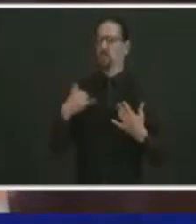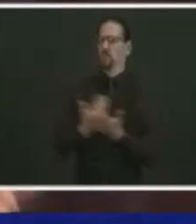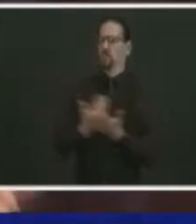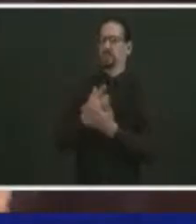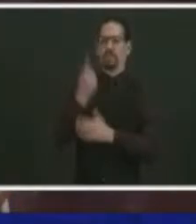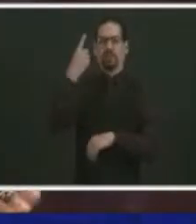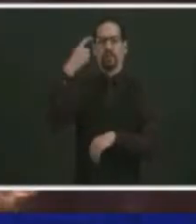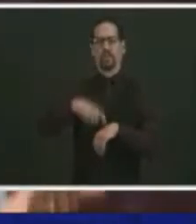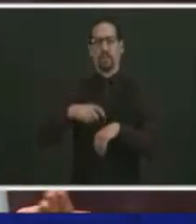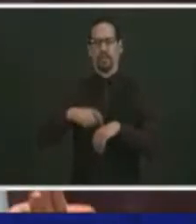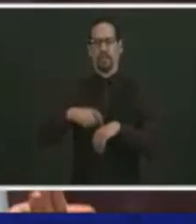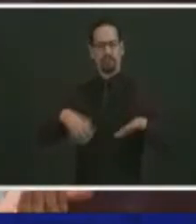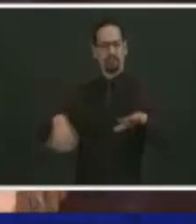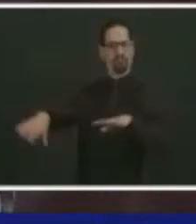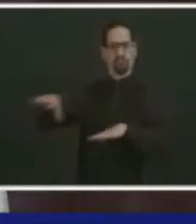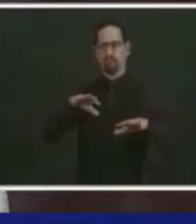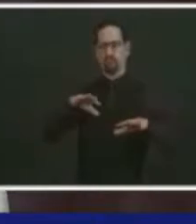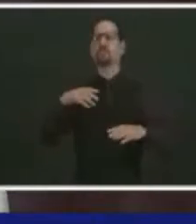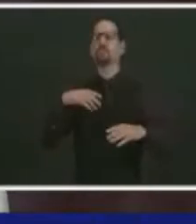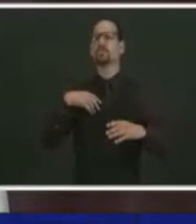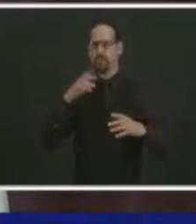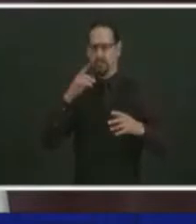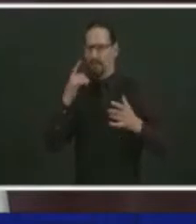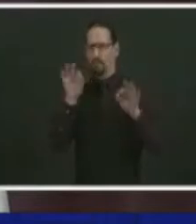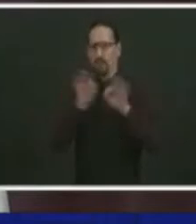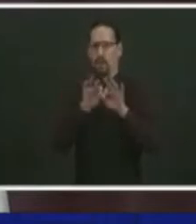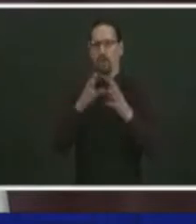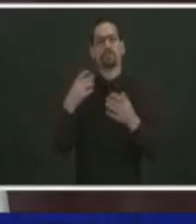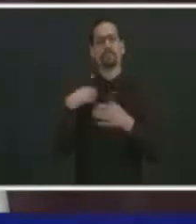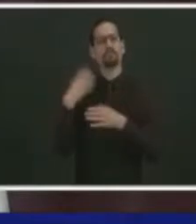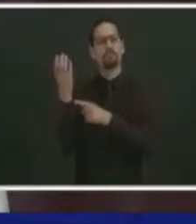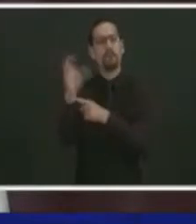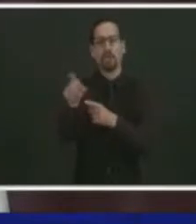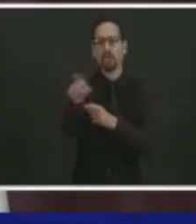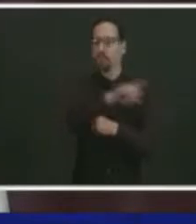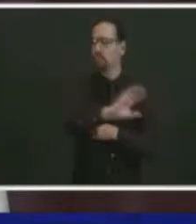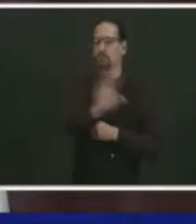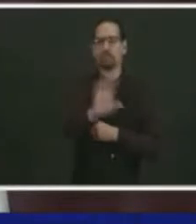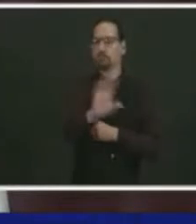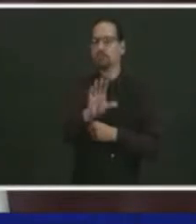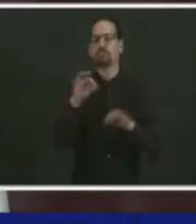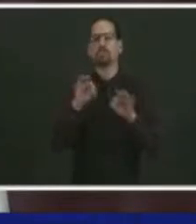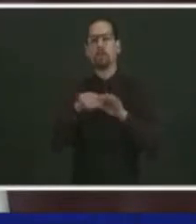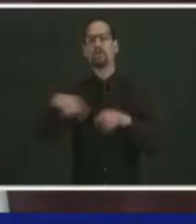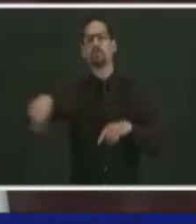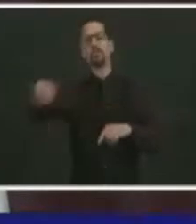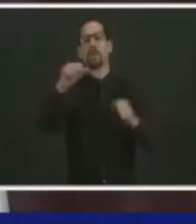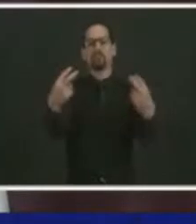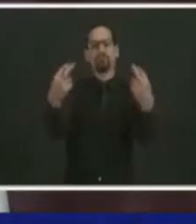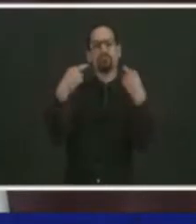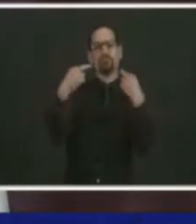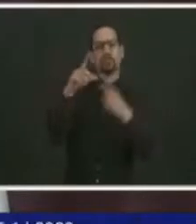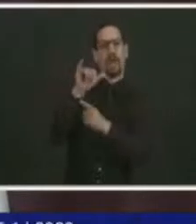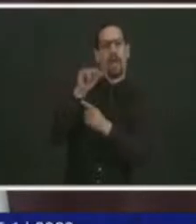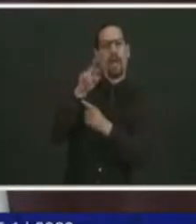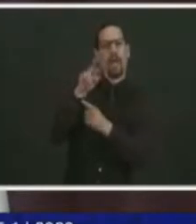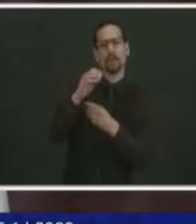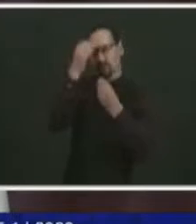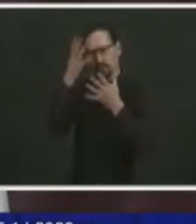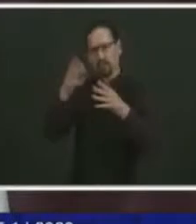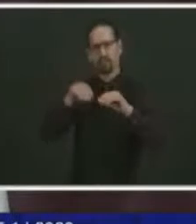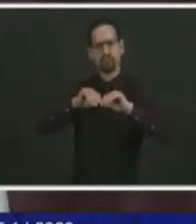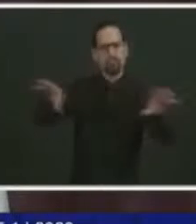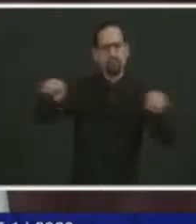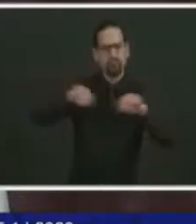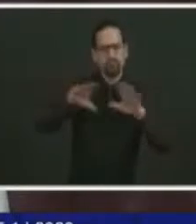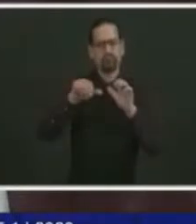approach is to help you get it right. So you can check out that Facebook Live. You can re-watch that. It might be helpful. And always